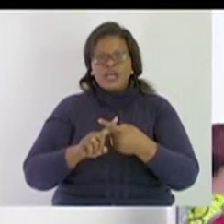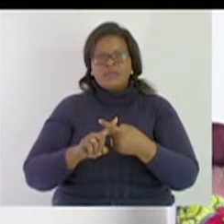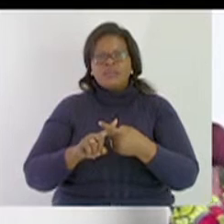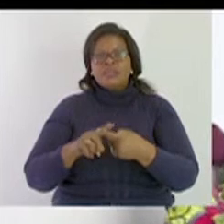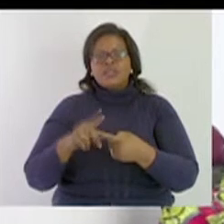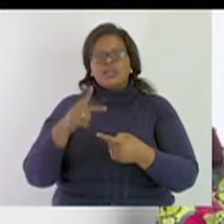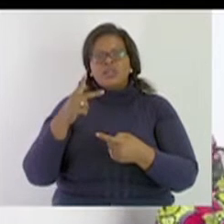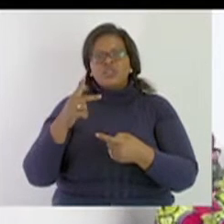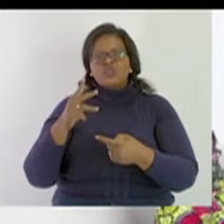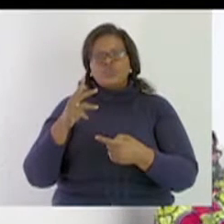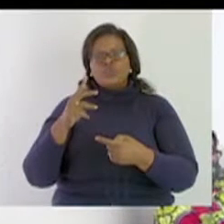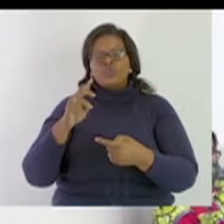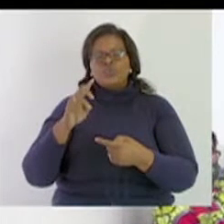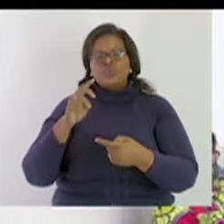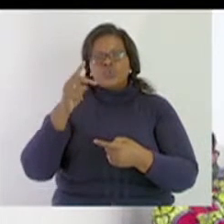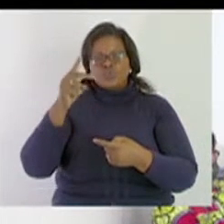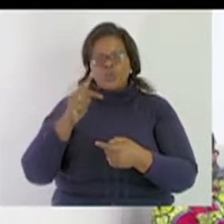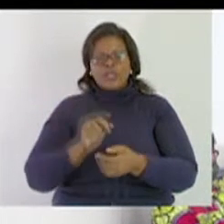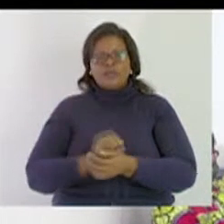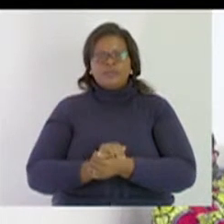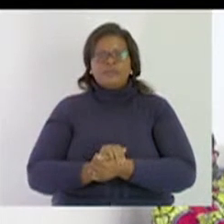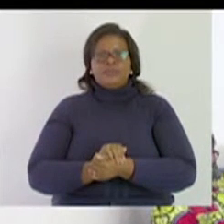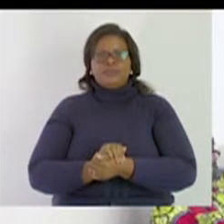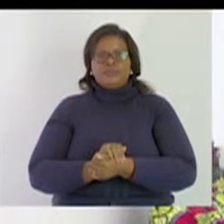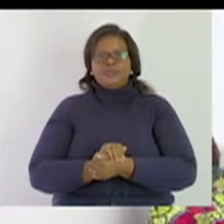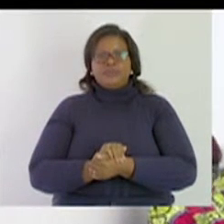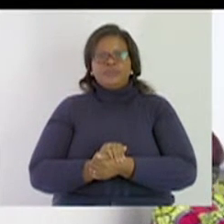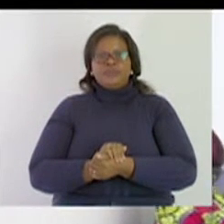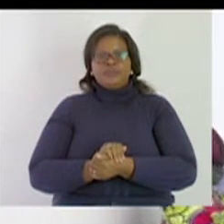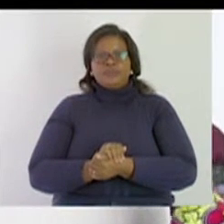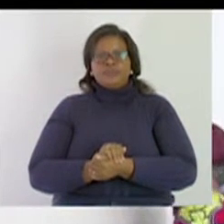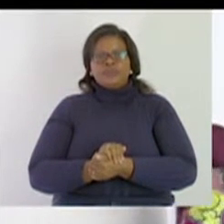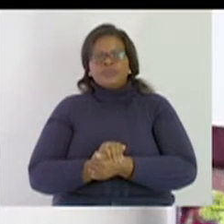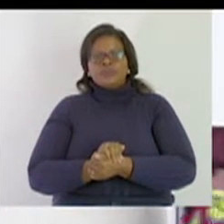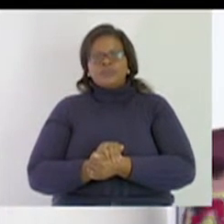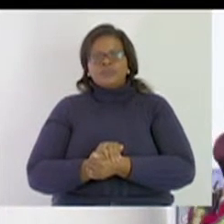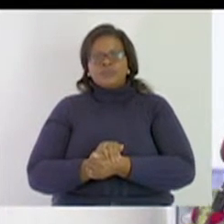squared, which is order.